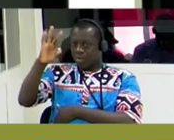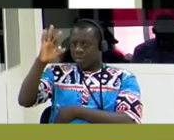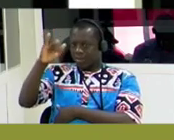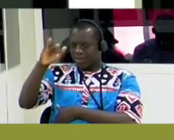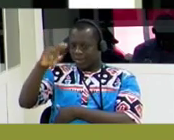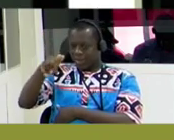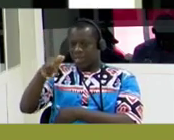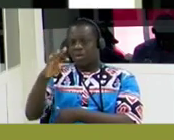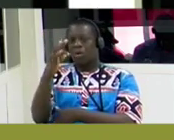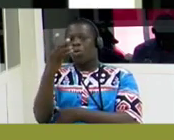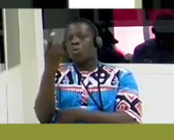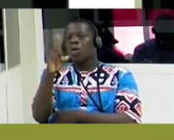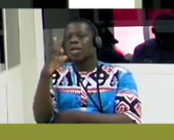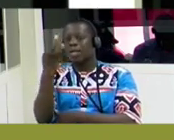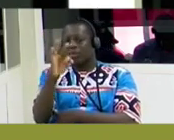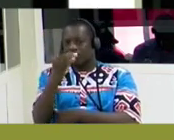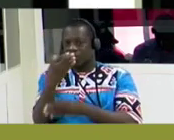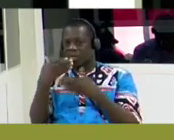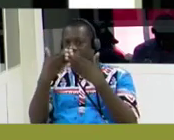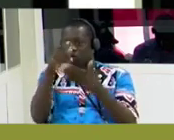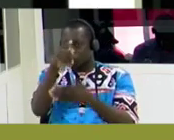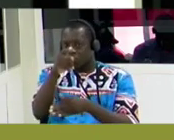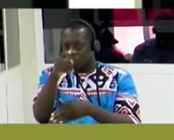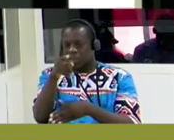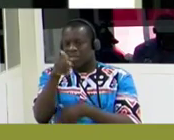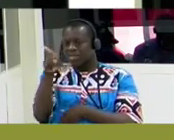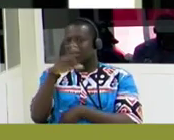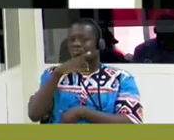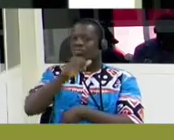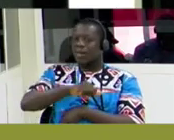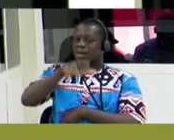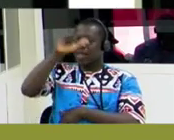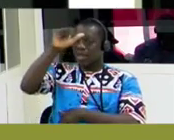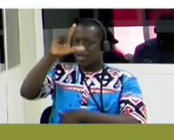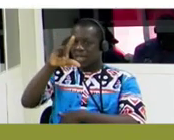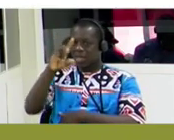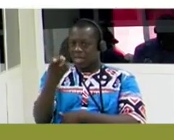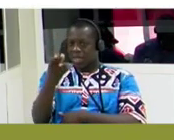never presided over the torture of Sanyang?